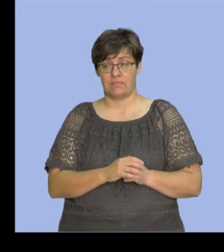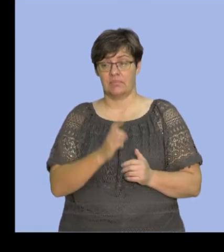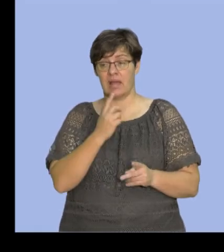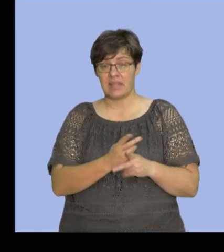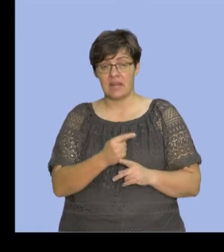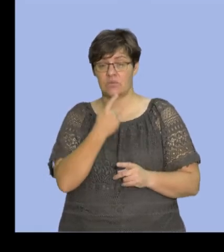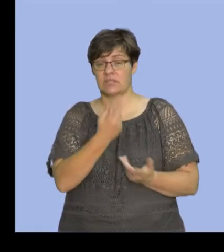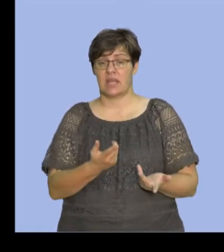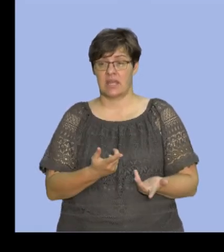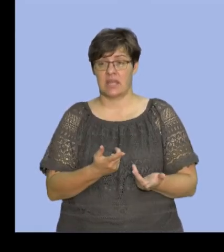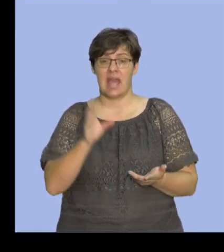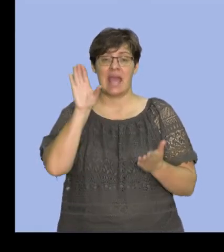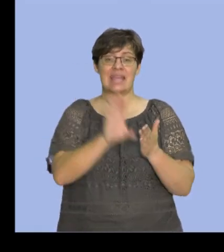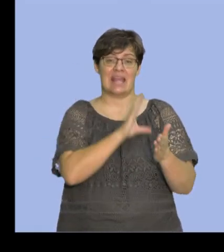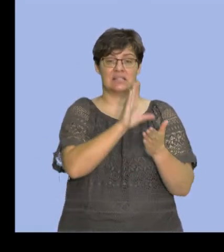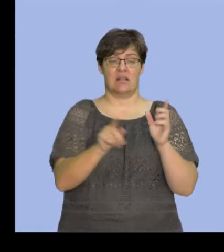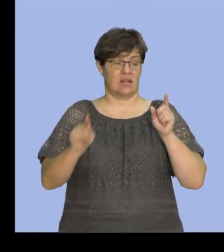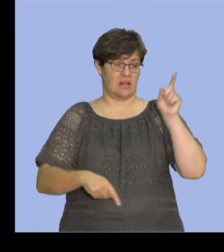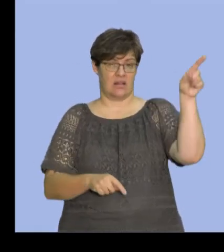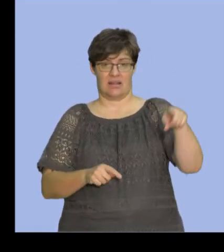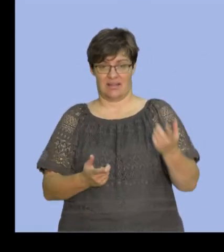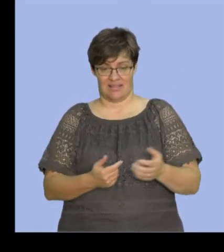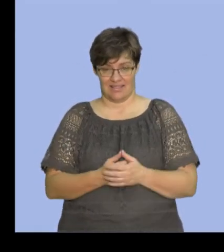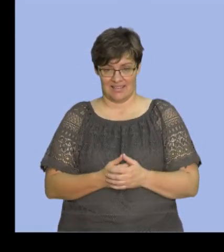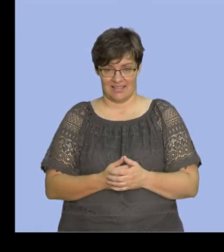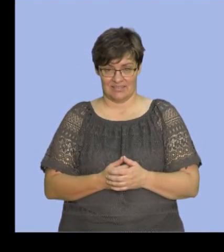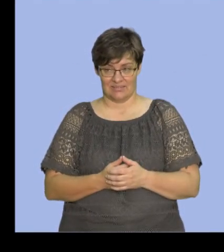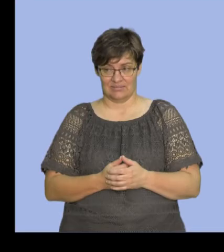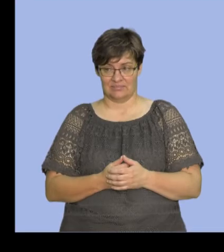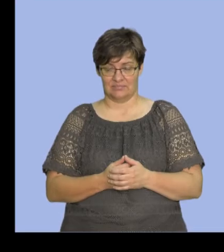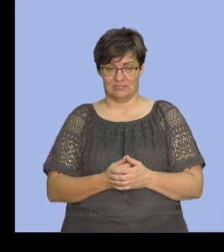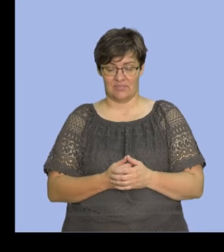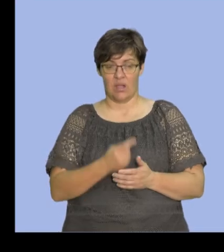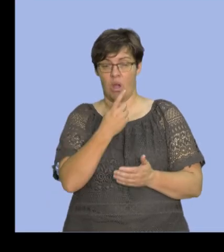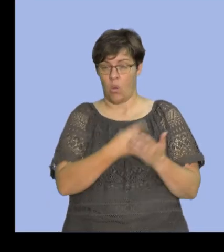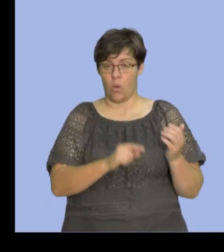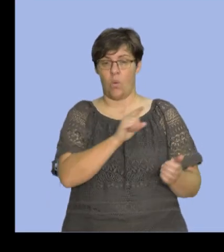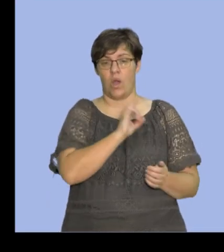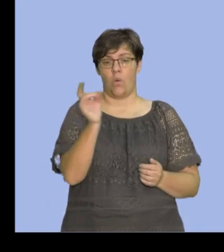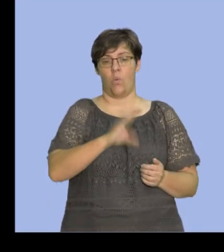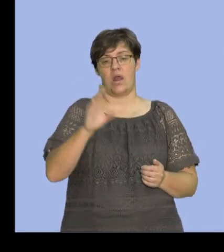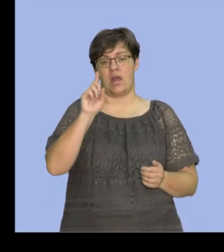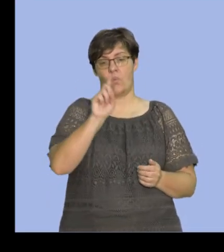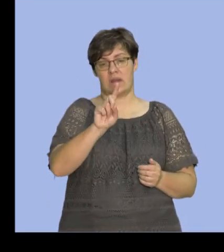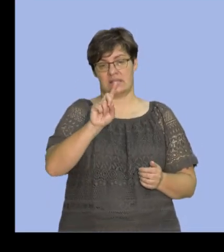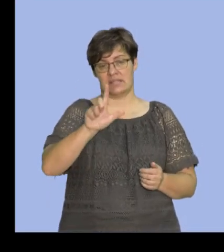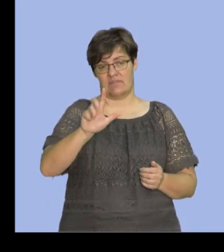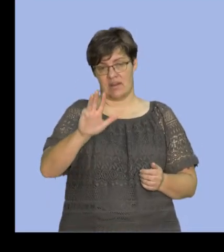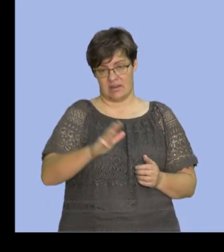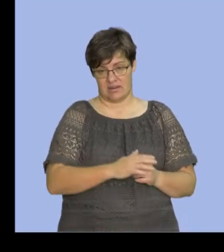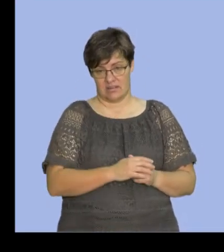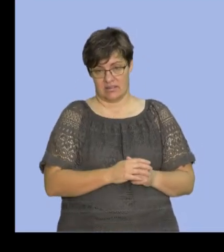going to just cancel out the 179 if you only enter 179 on